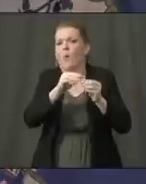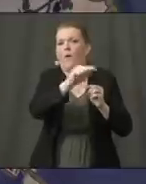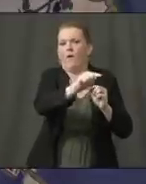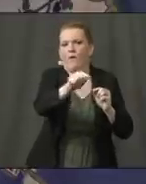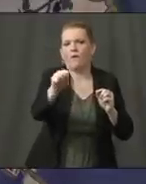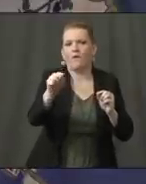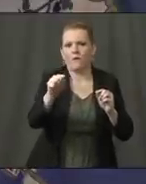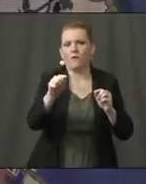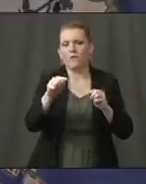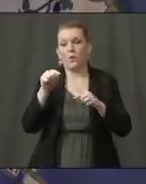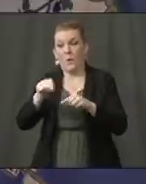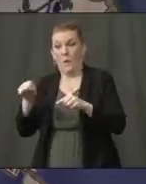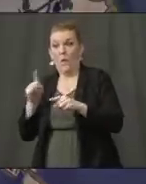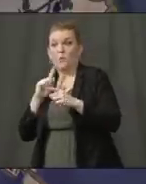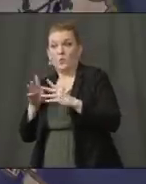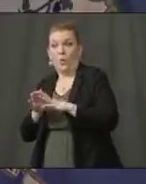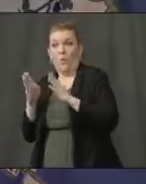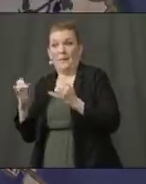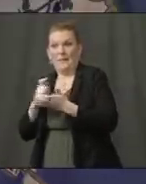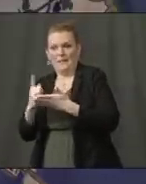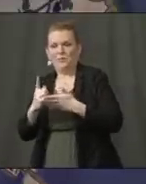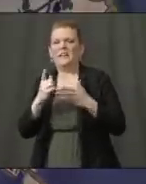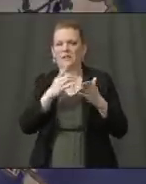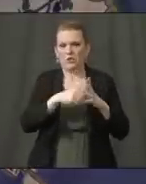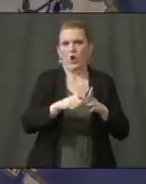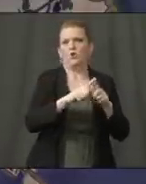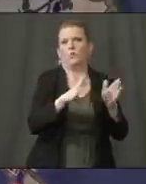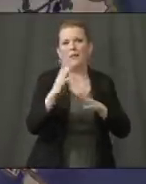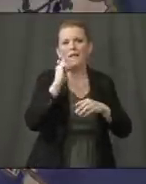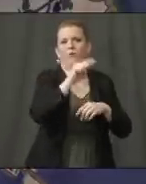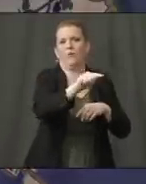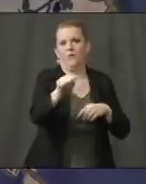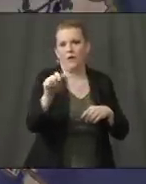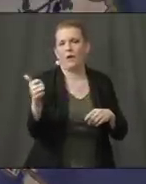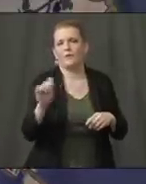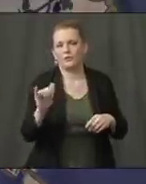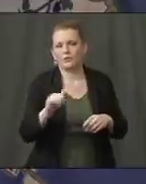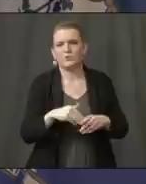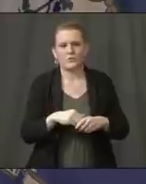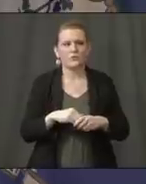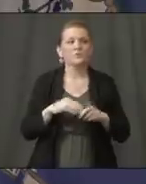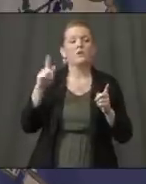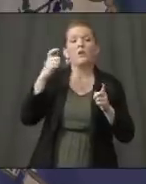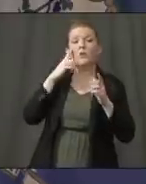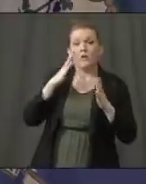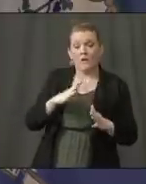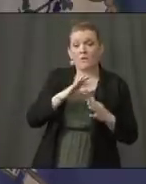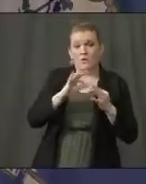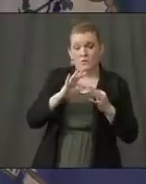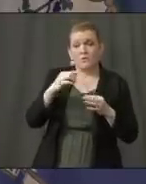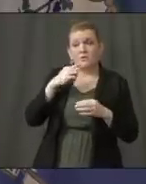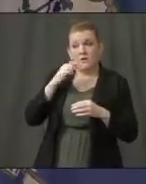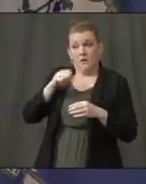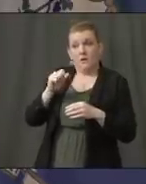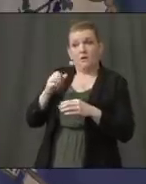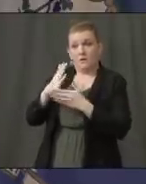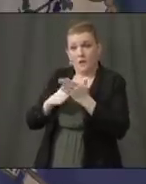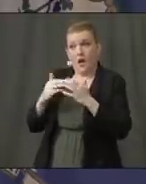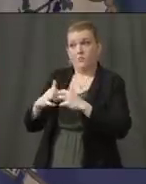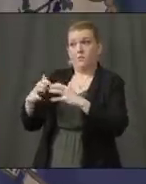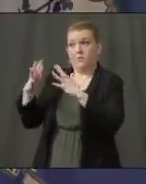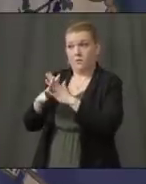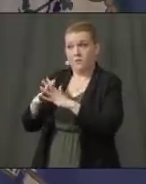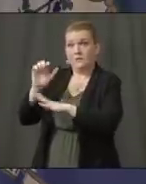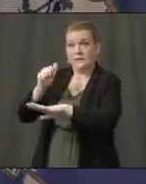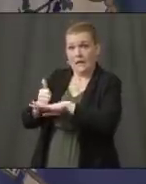we're opening up the COVID only in the separate facilities, in the meantime, within every nursing home, everybody who should be quarantined is